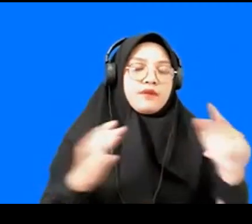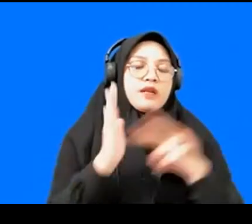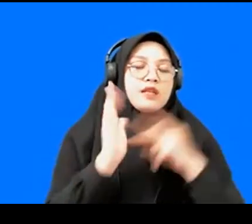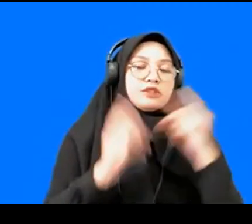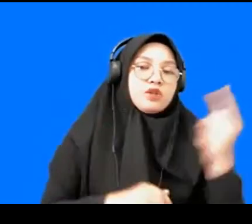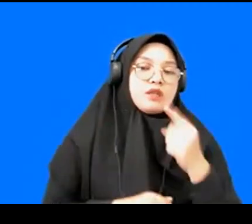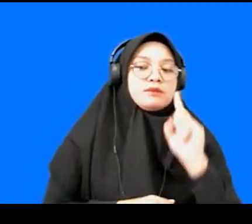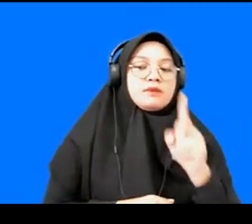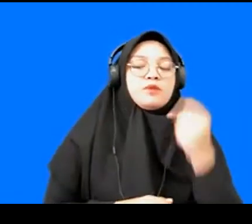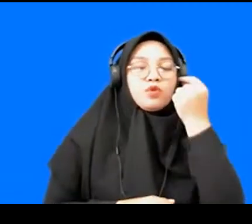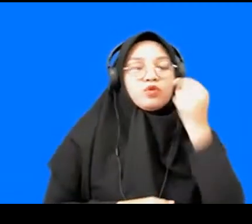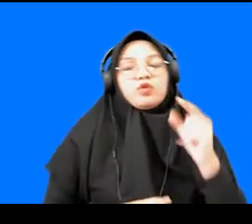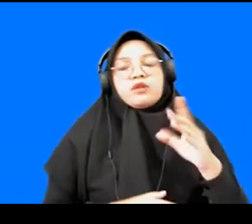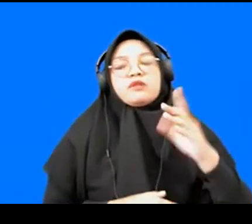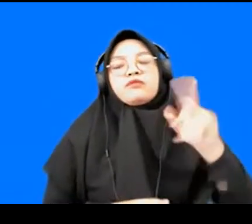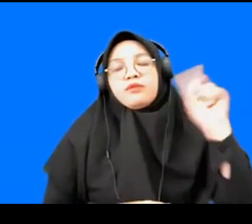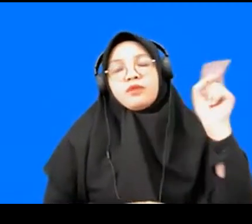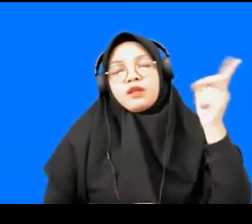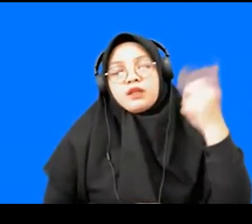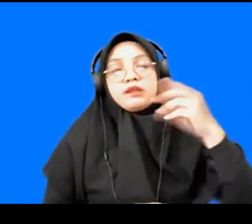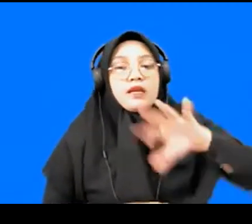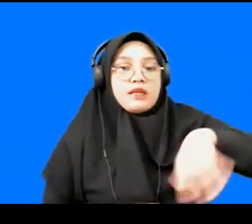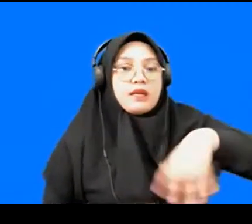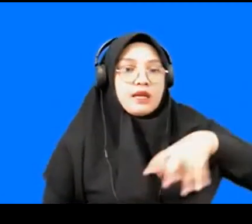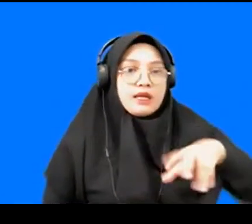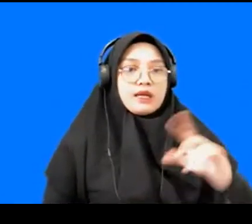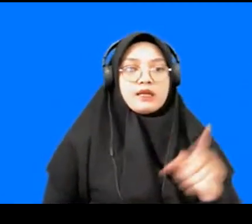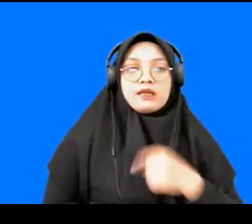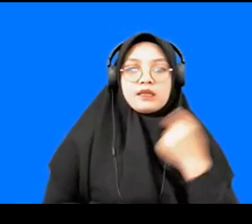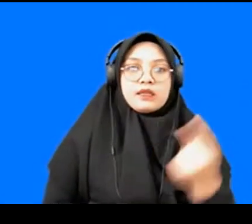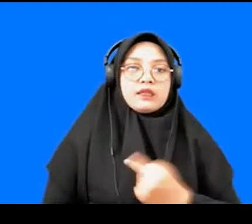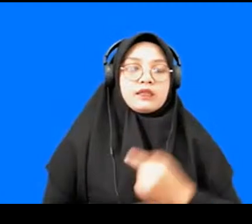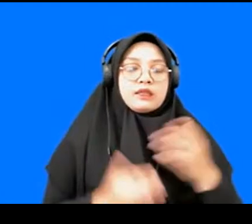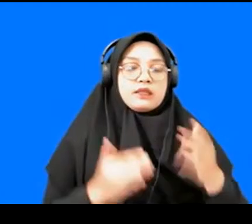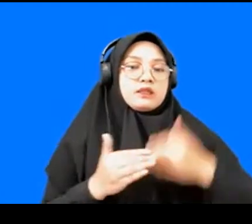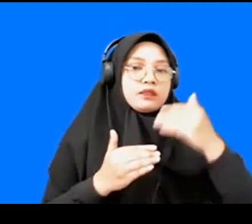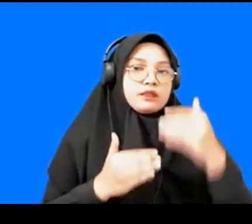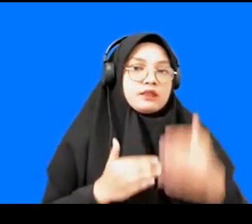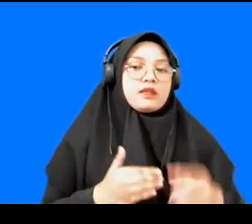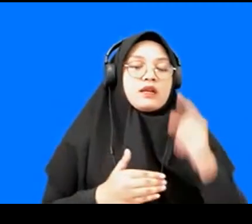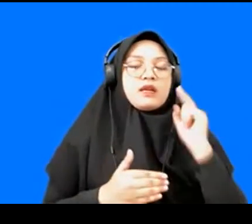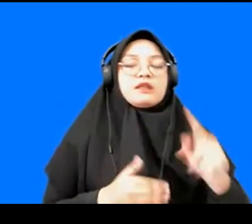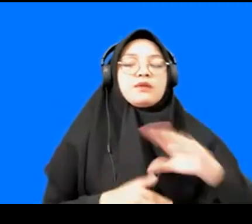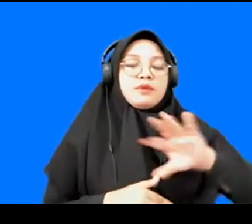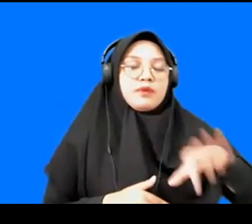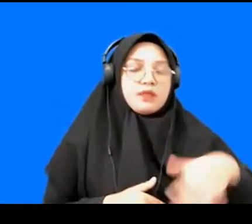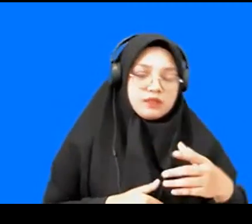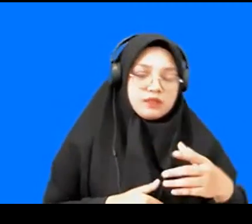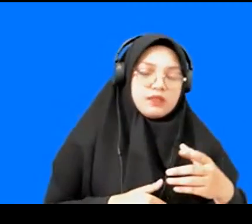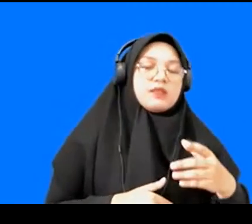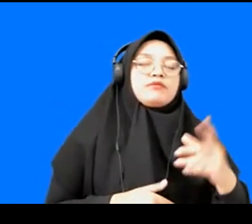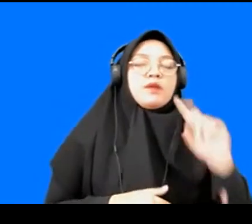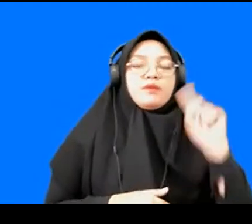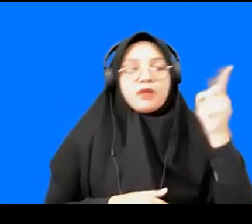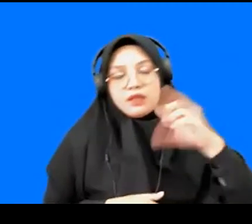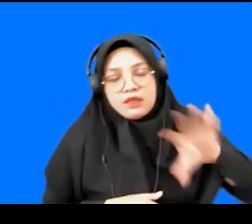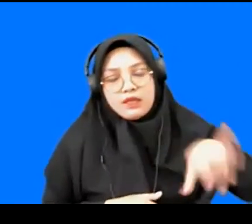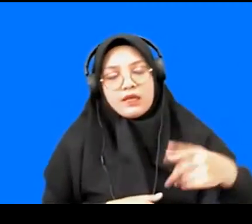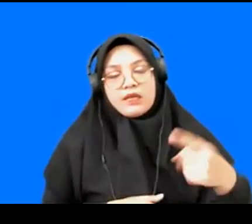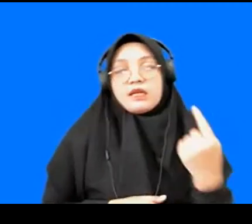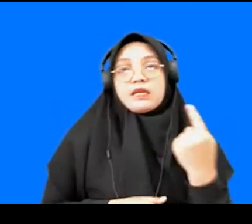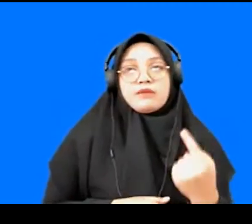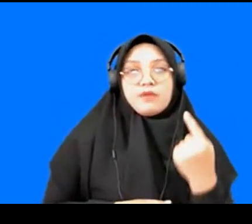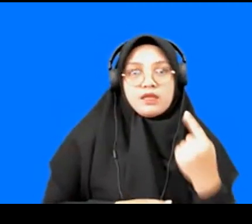tiers. Government and then local government is the independent, they can raise the tax. Even we can start at